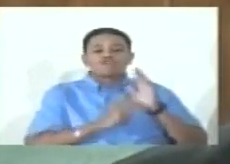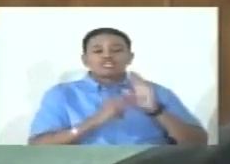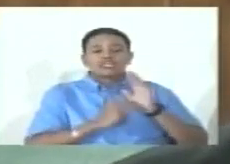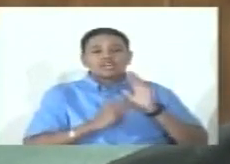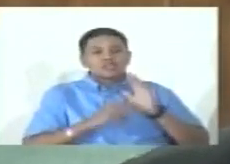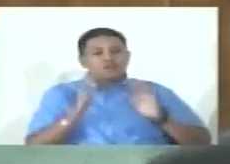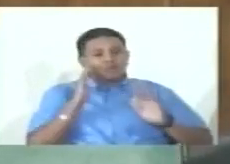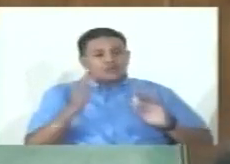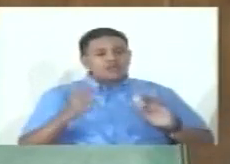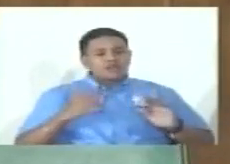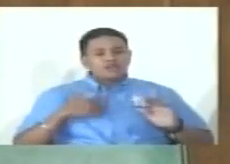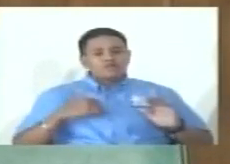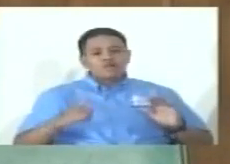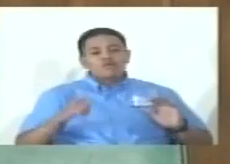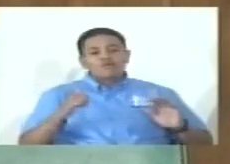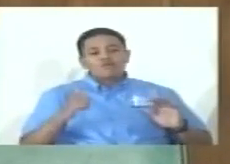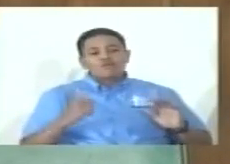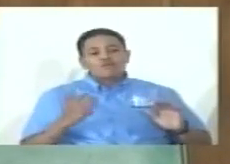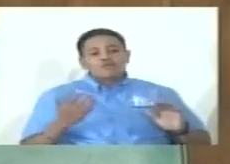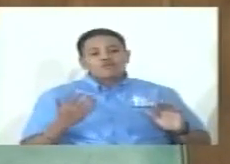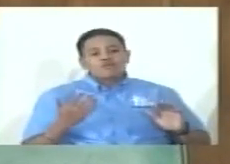We'll knock the desk